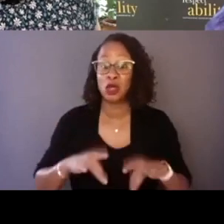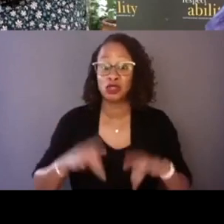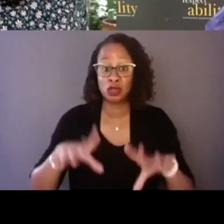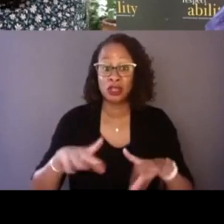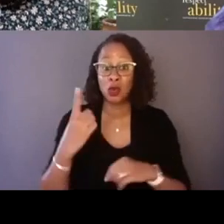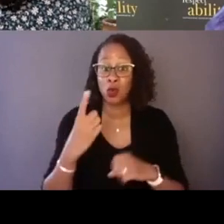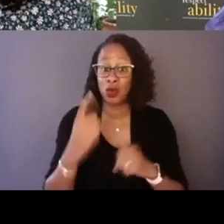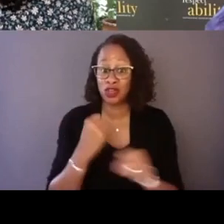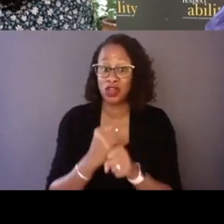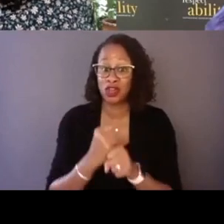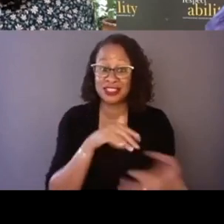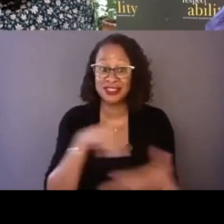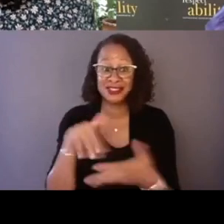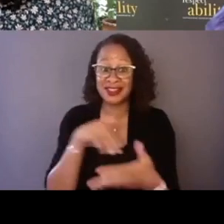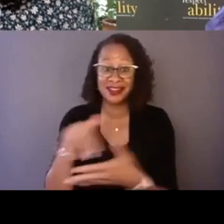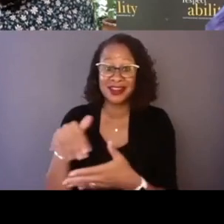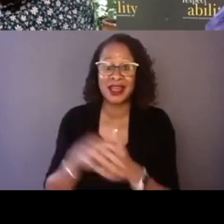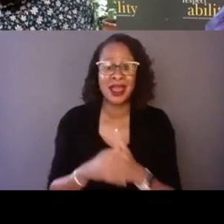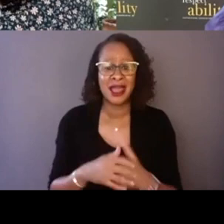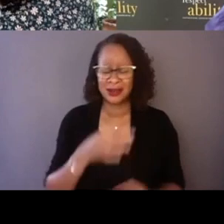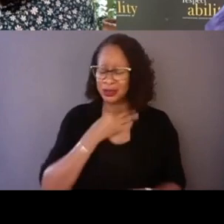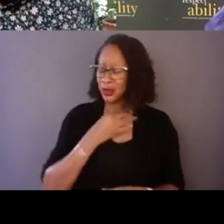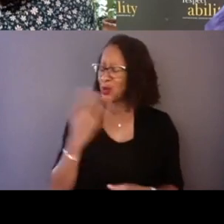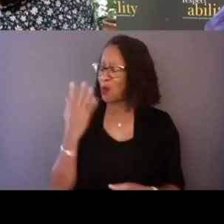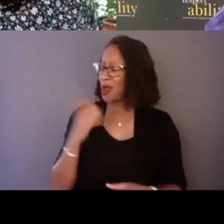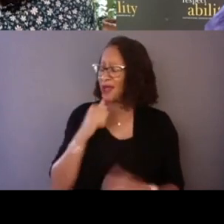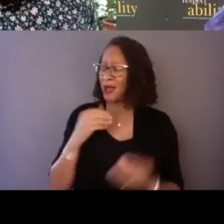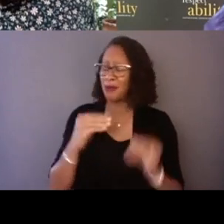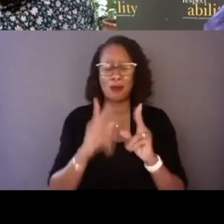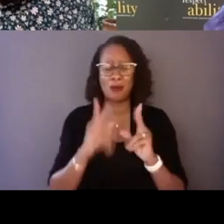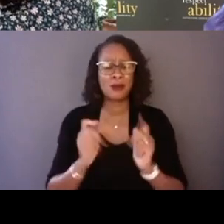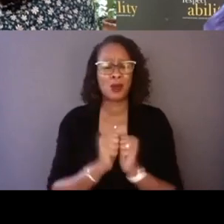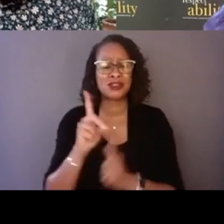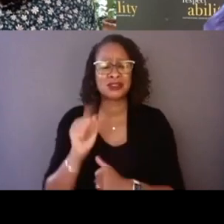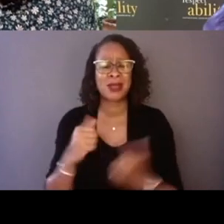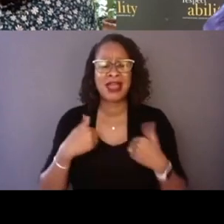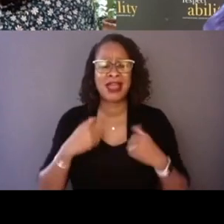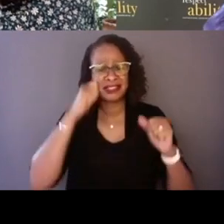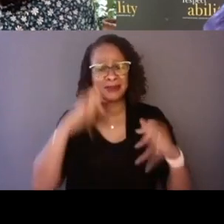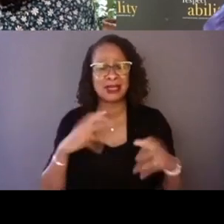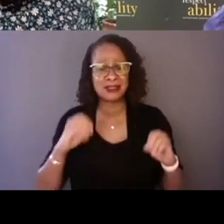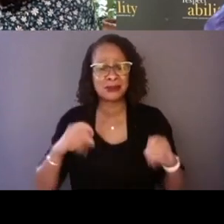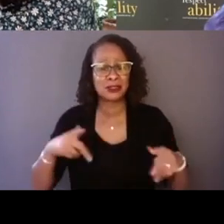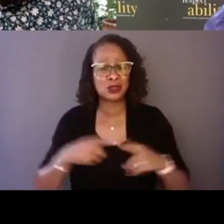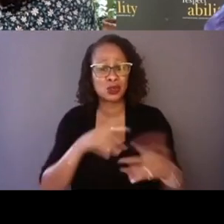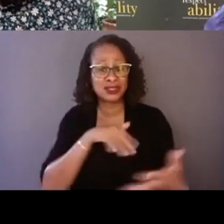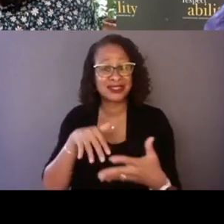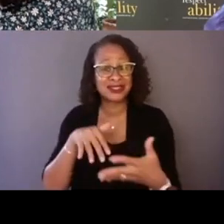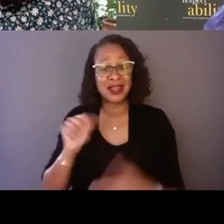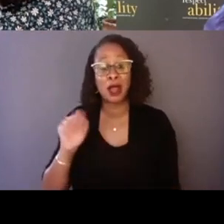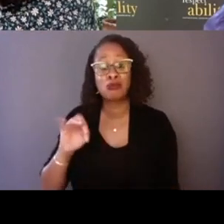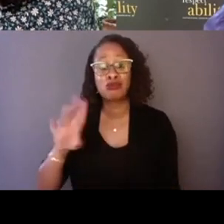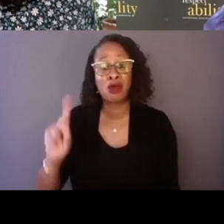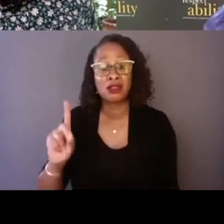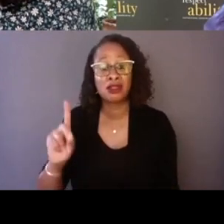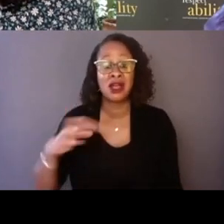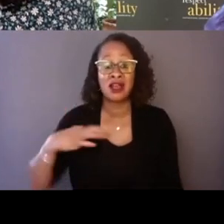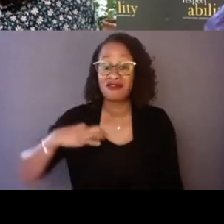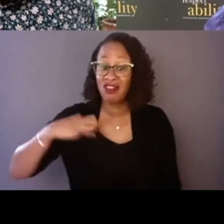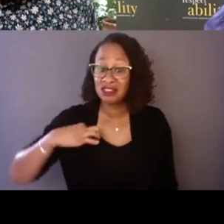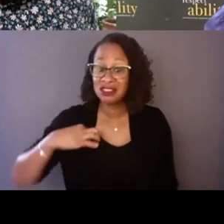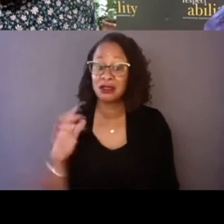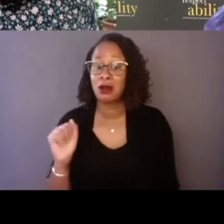wondered, why aren't there more people with disabilities having this amazing opportunity to study abroad, to volunteer